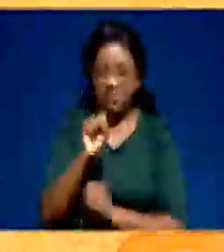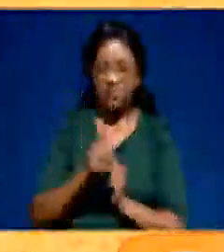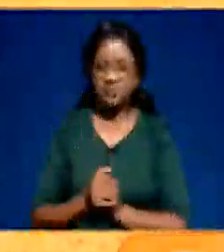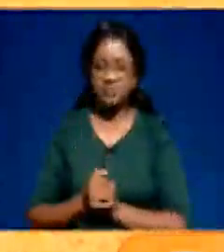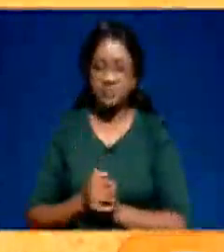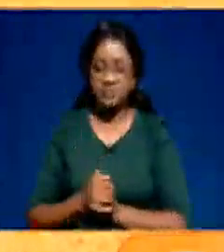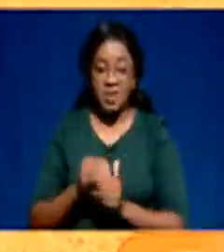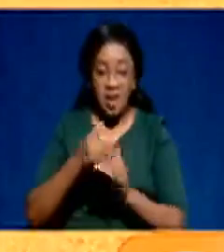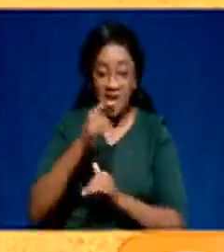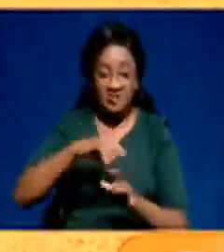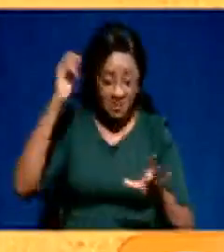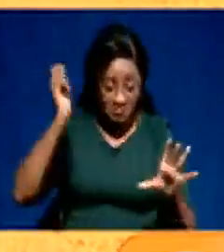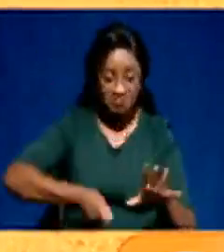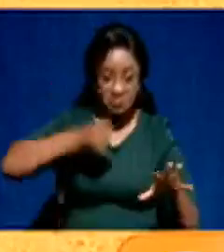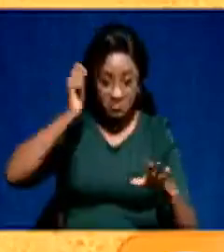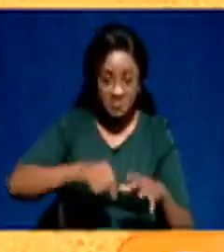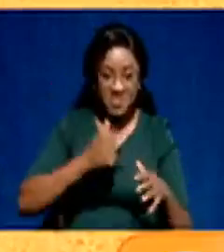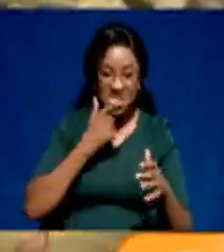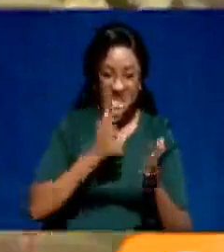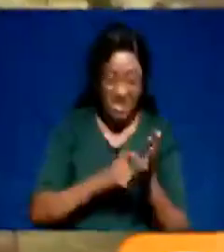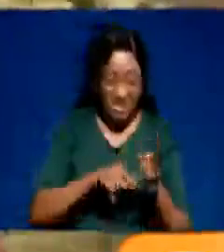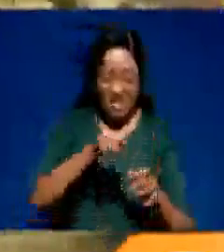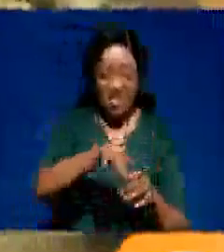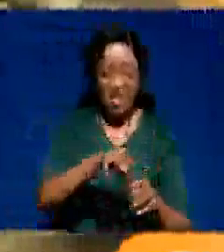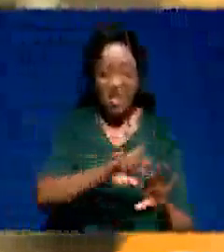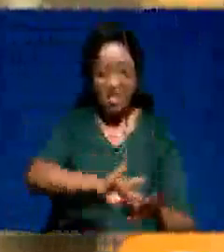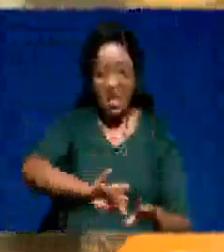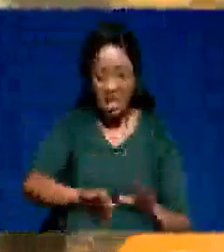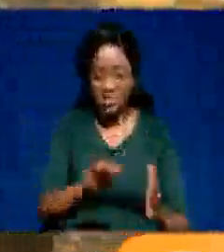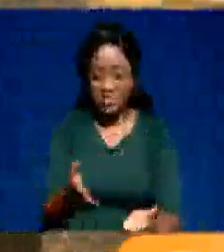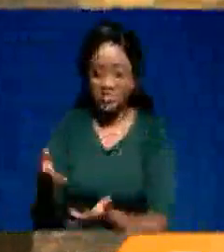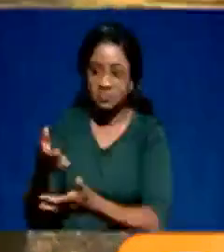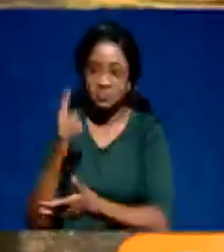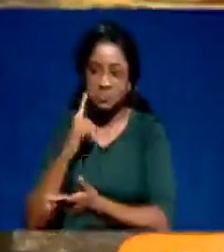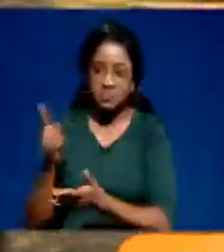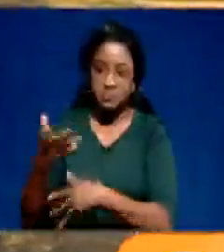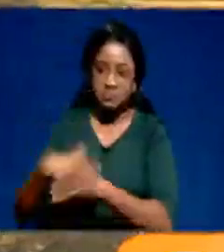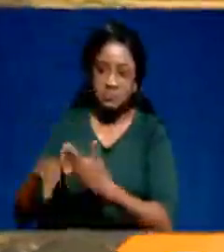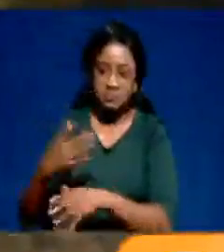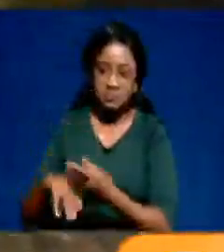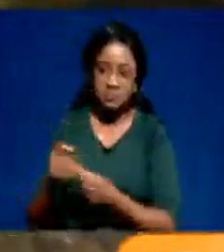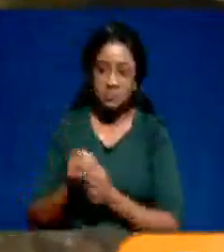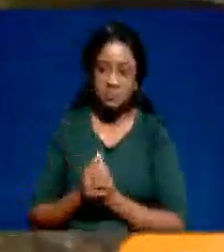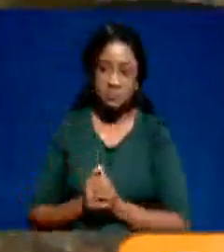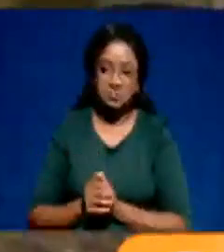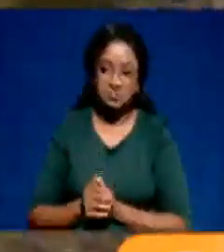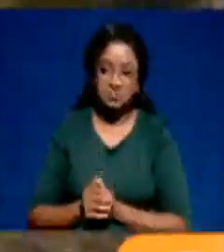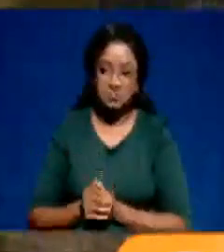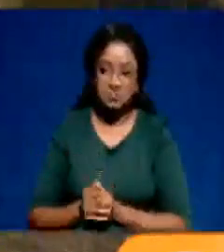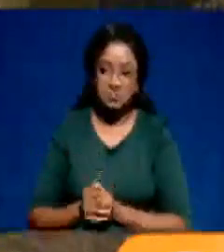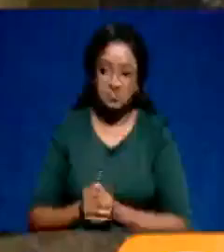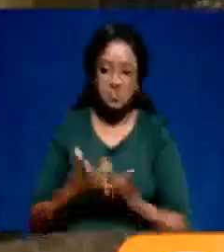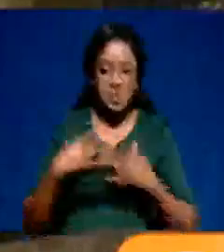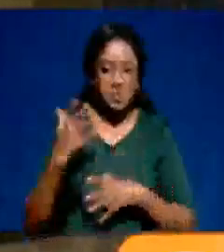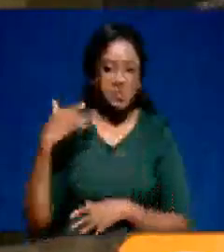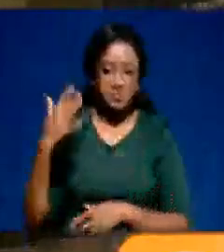For a long time, these husks were a waste, but now Isaac Kabiru has found value in them. Hii takataka walikuwa